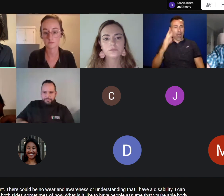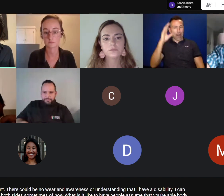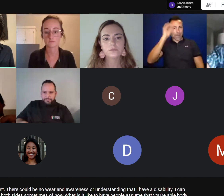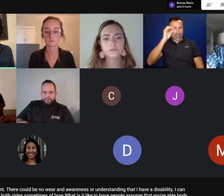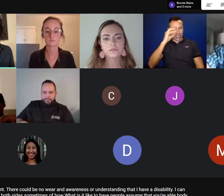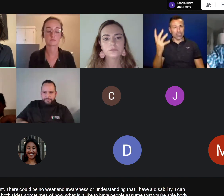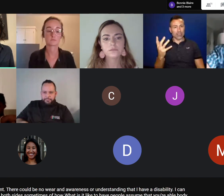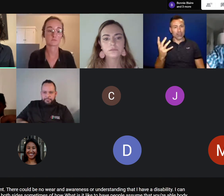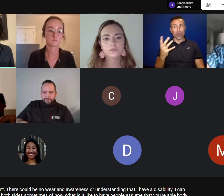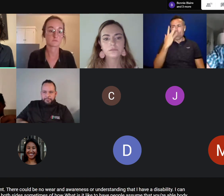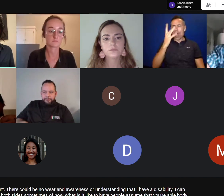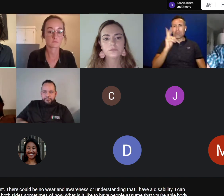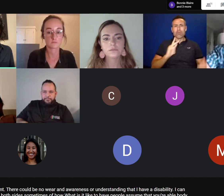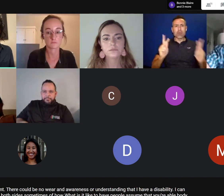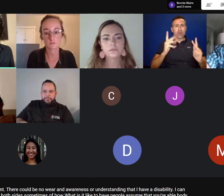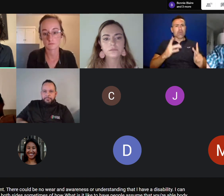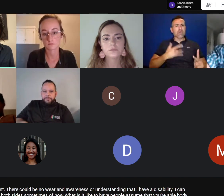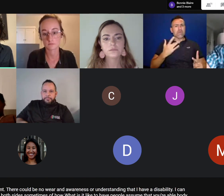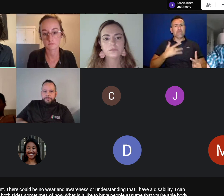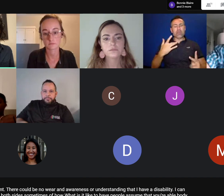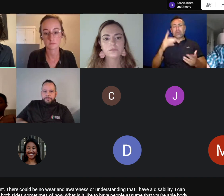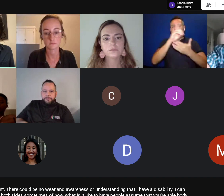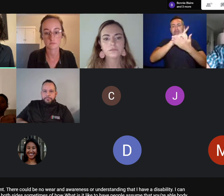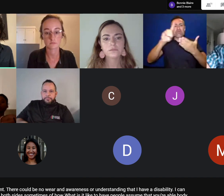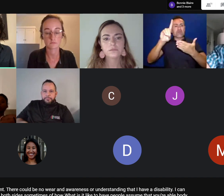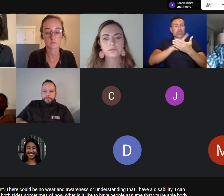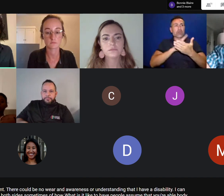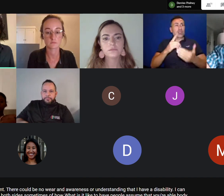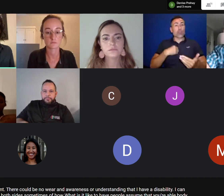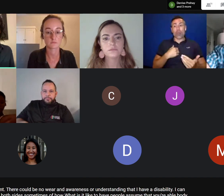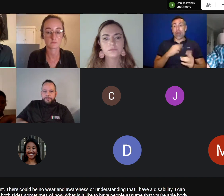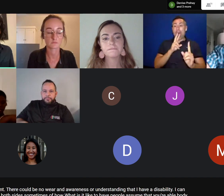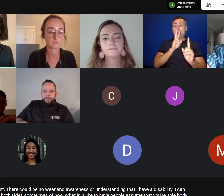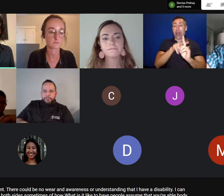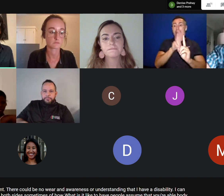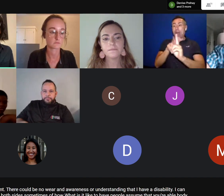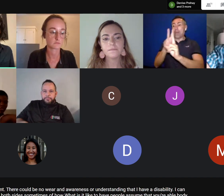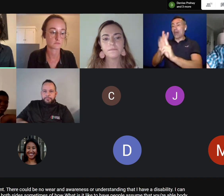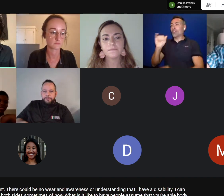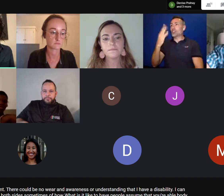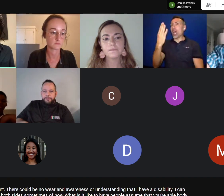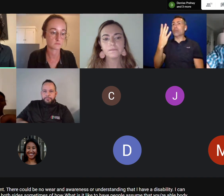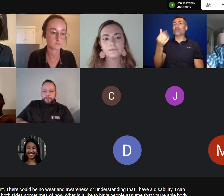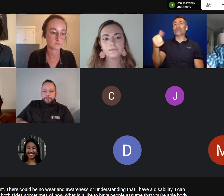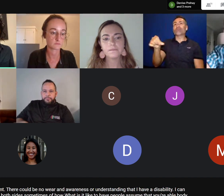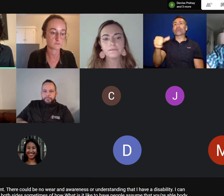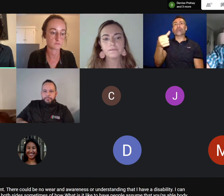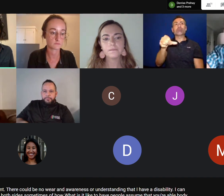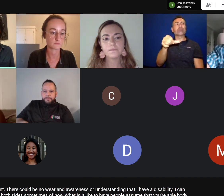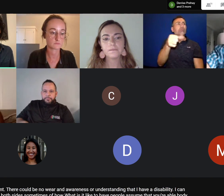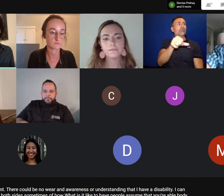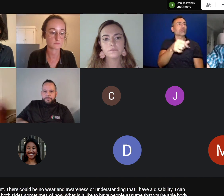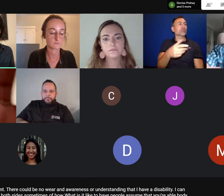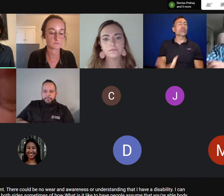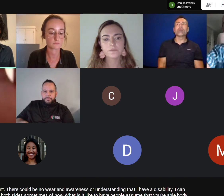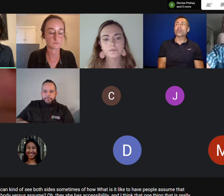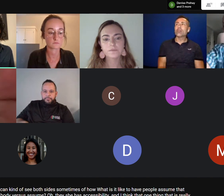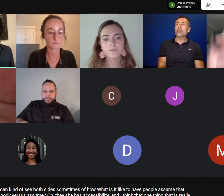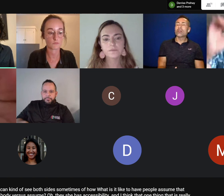and there are just so many negative messages about what we're capable